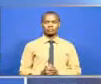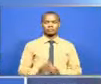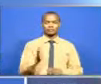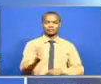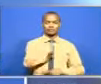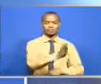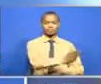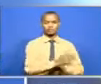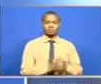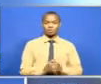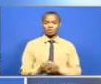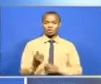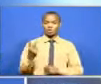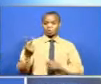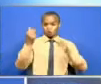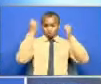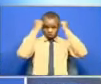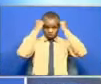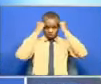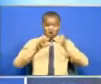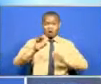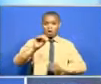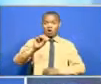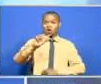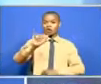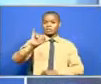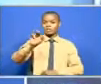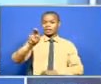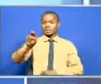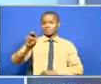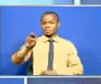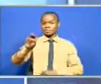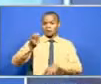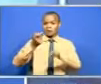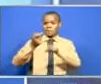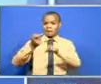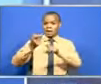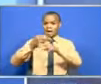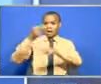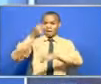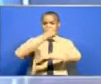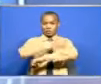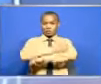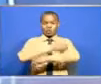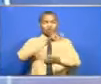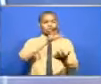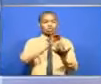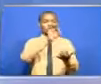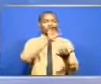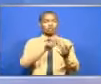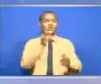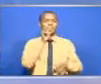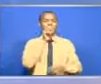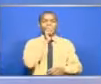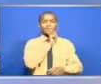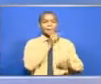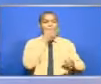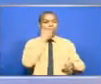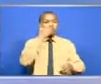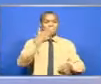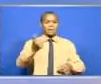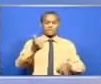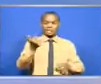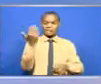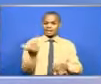And now two students from Ossen High School in Baringo North have been feted as the best runners-up in the Young Kenya Scientists Award.